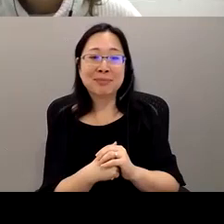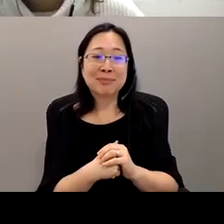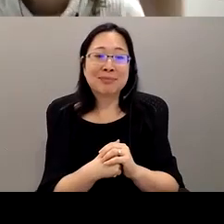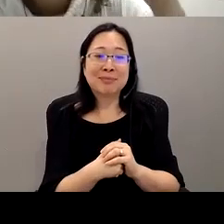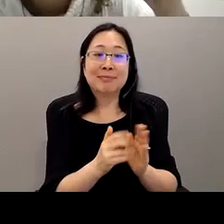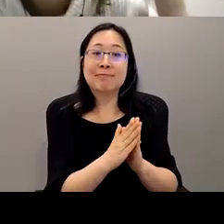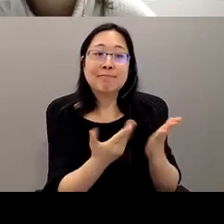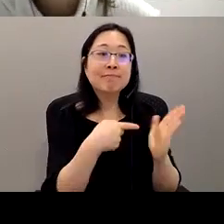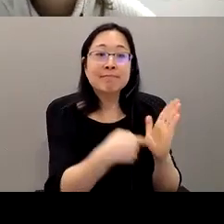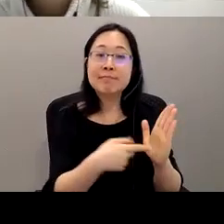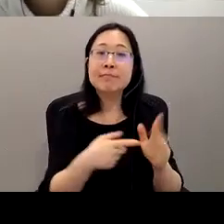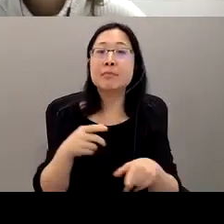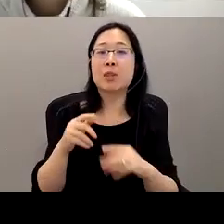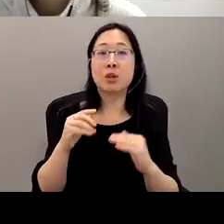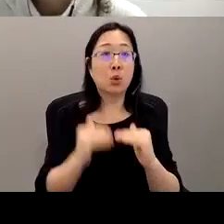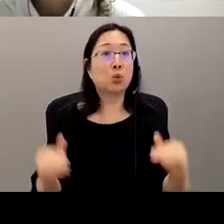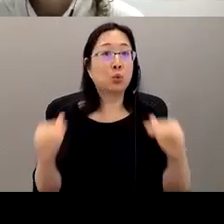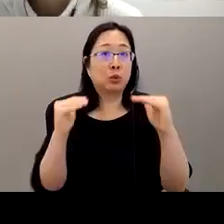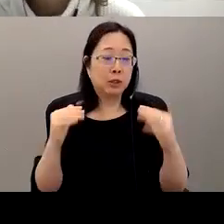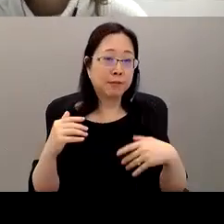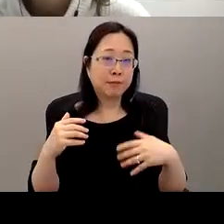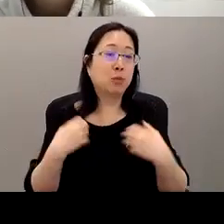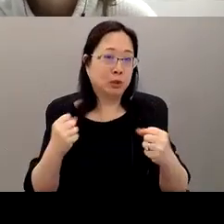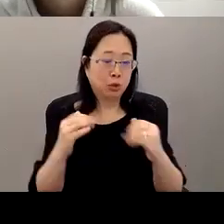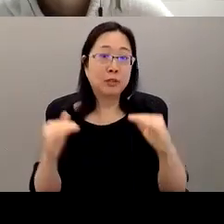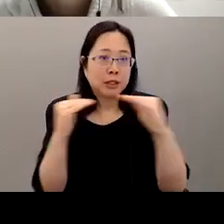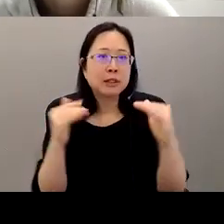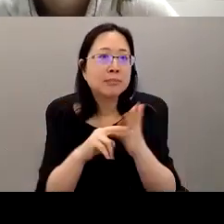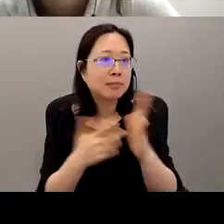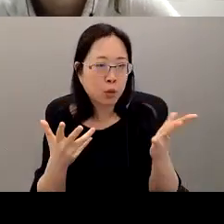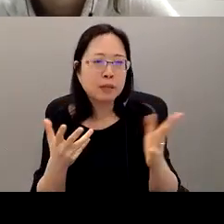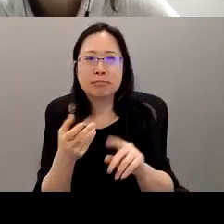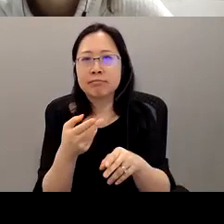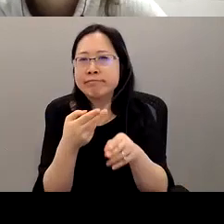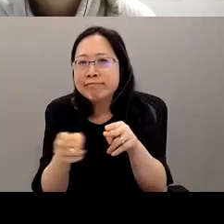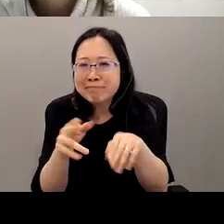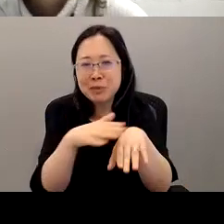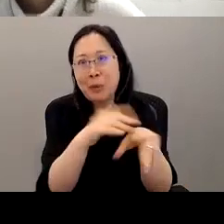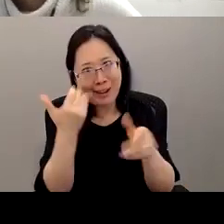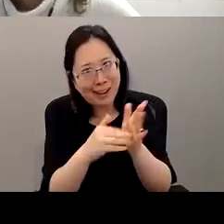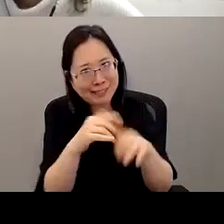we define restorative justice is in a little way, because it's a little book.